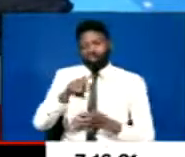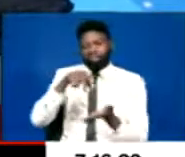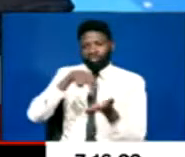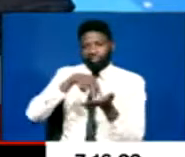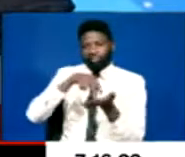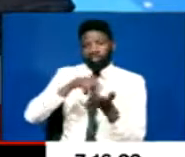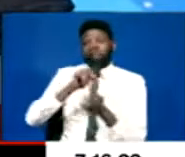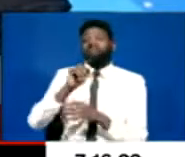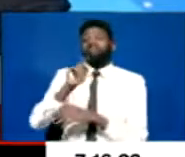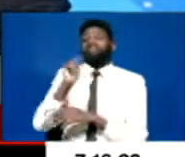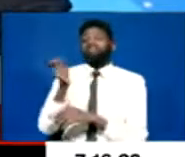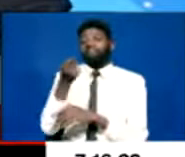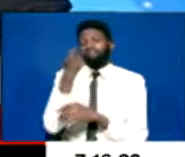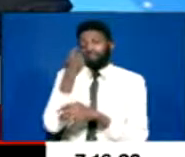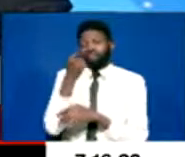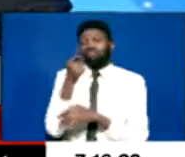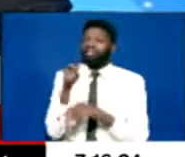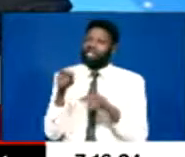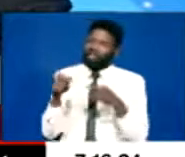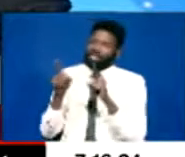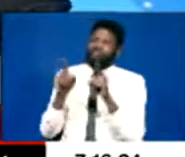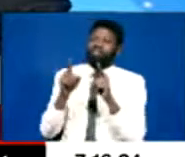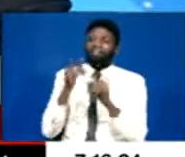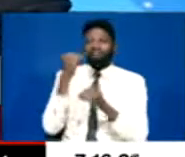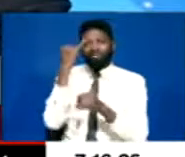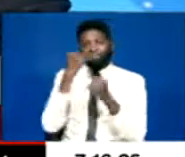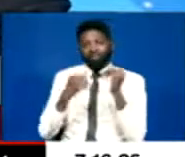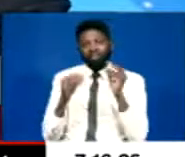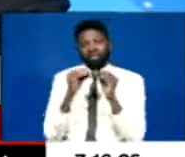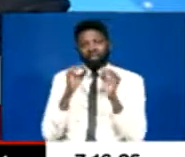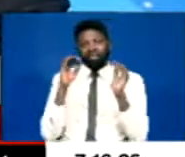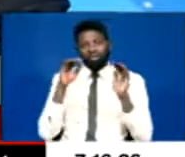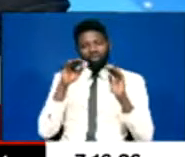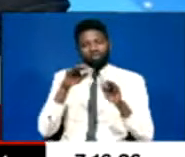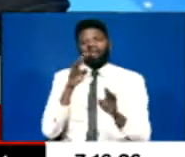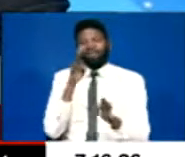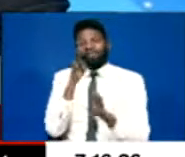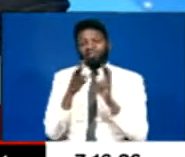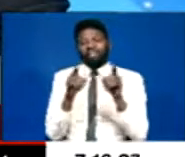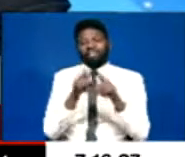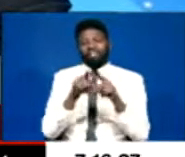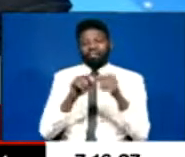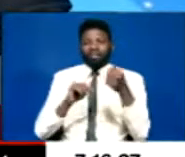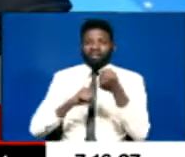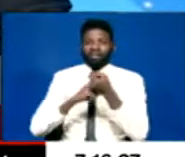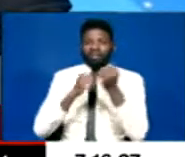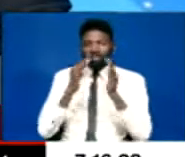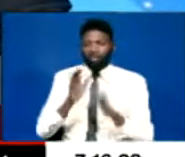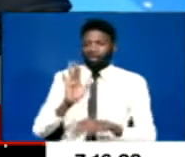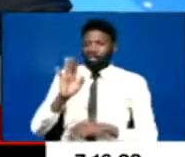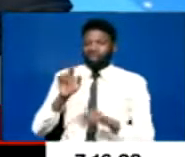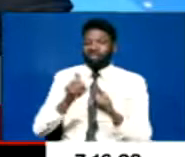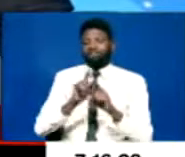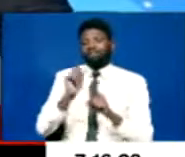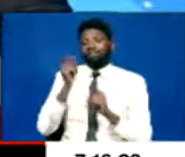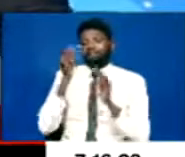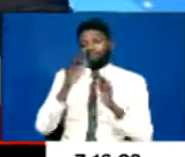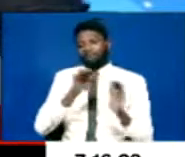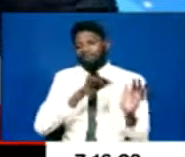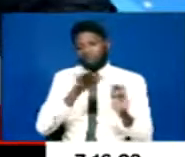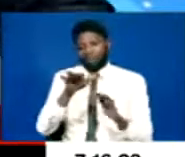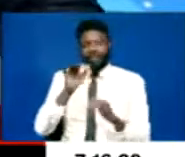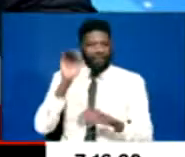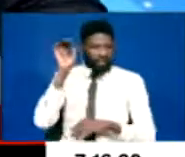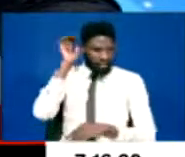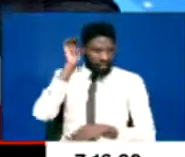the Kasarani Stadium, where his supporters as well as Kenyans will be streaming in to listen to his final call. And